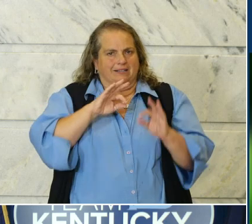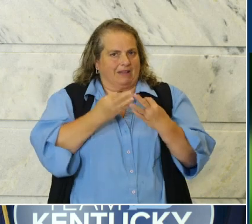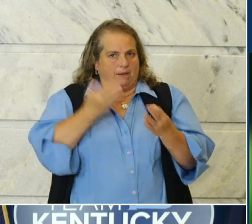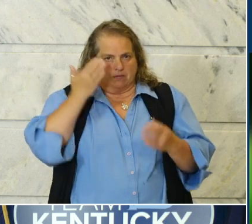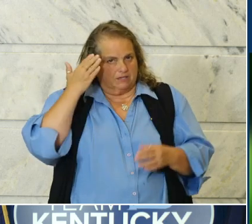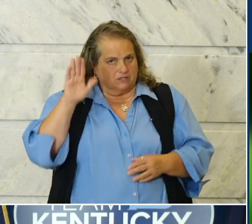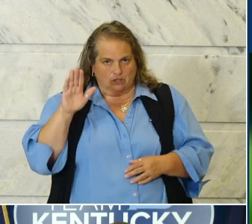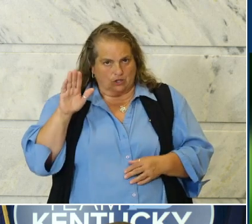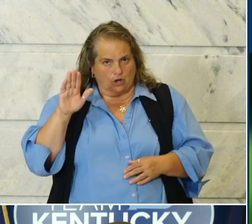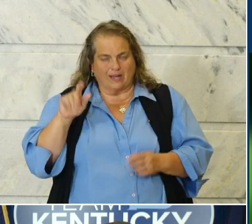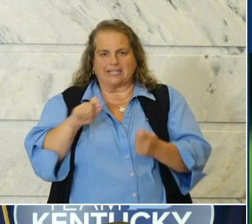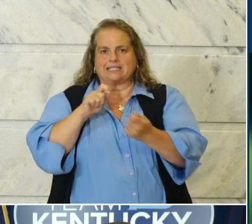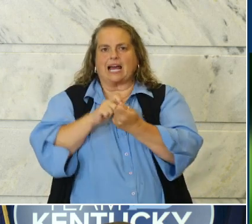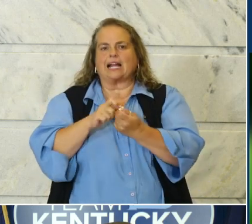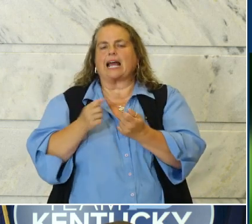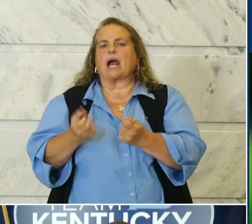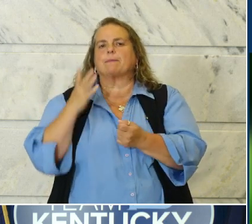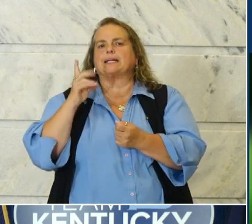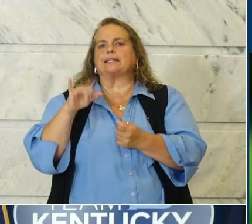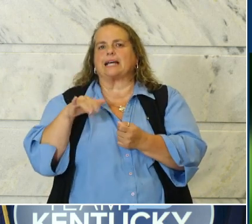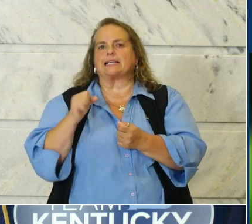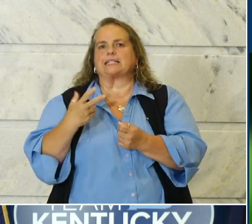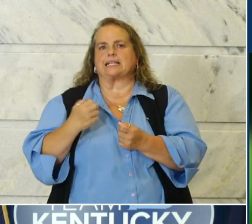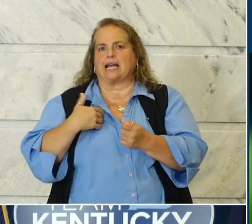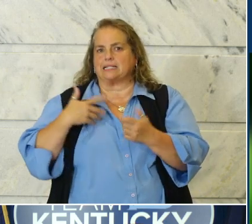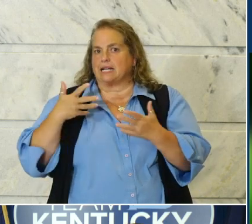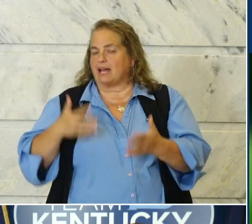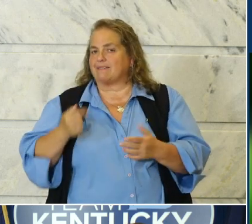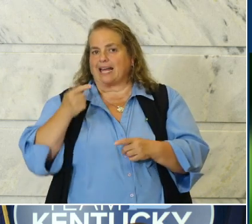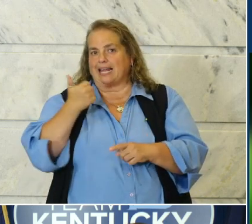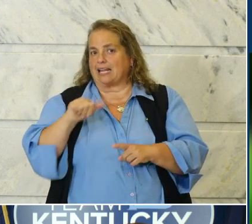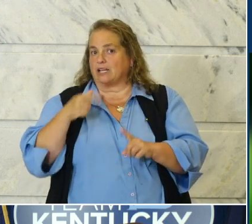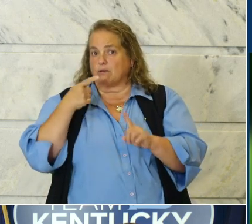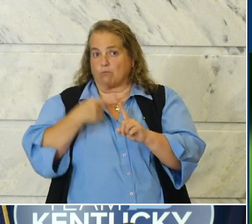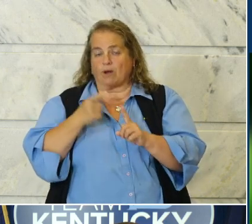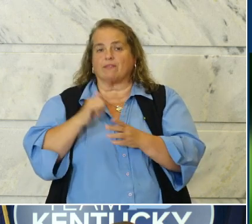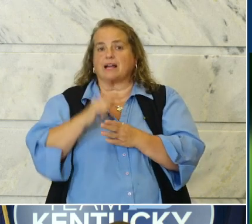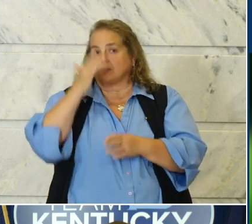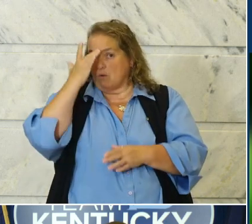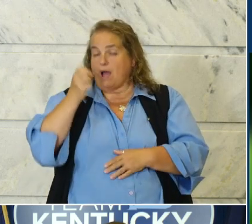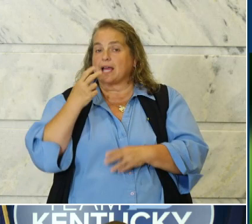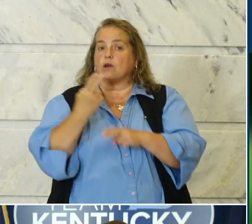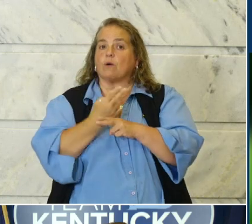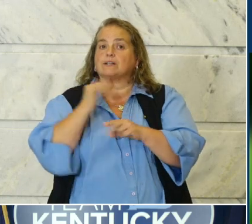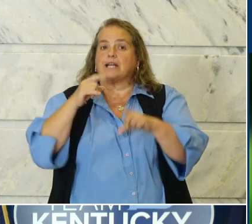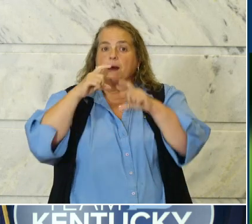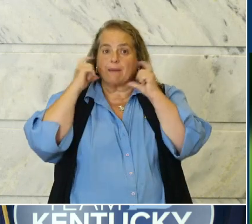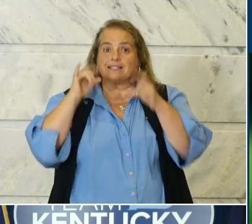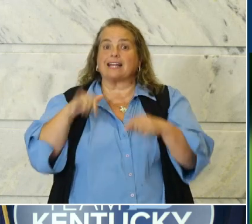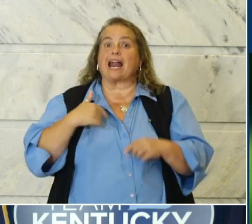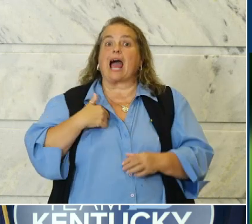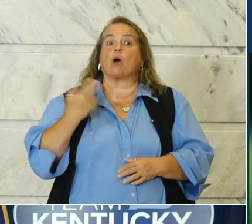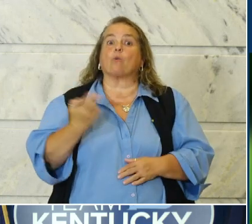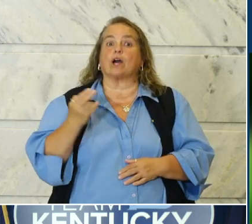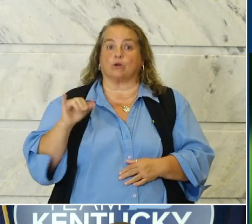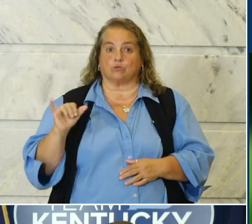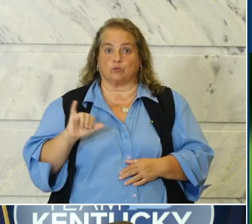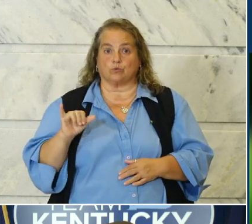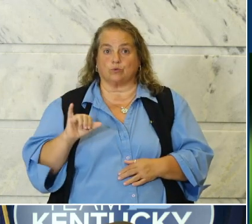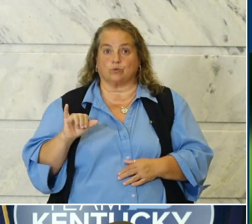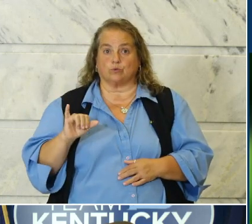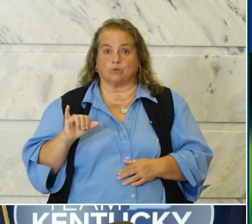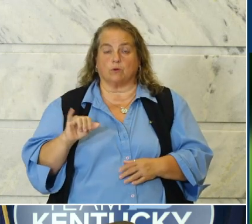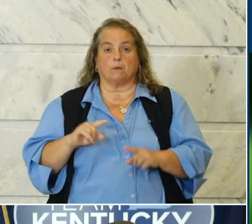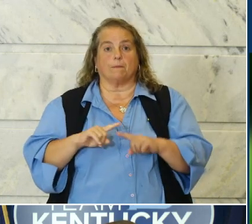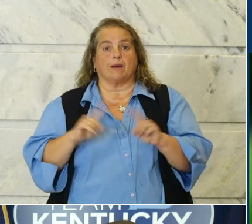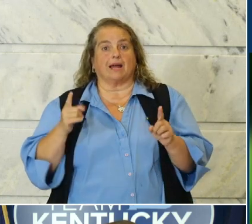know exactly how many days he has at any point. That's why he wears this mask that I wear too. But